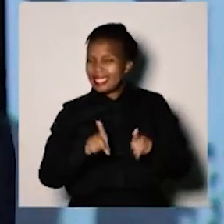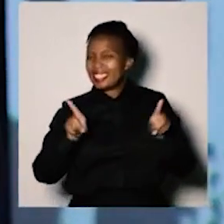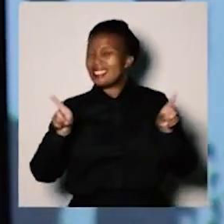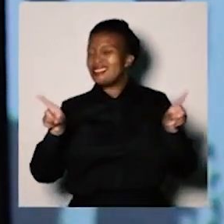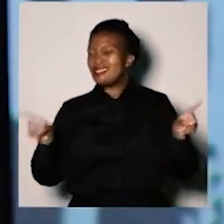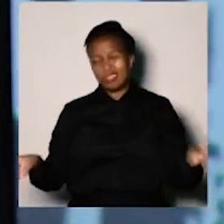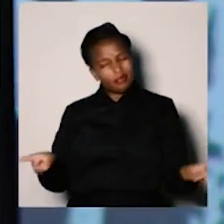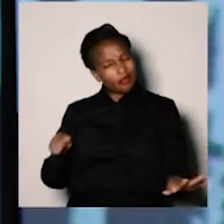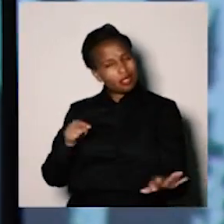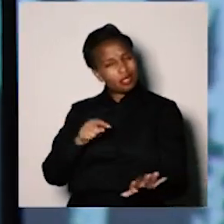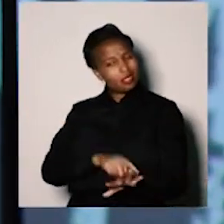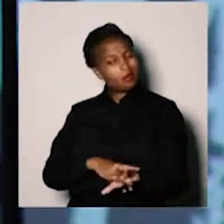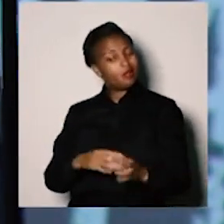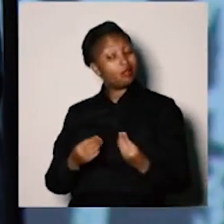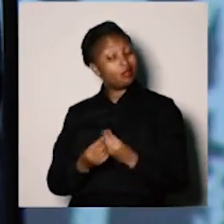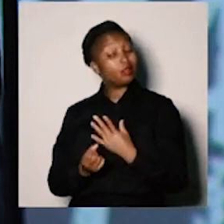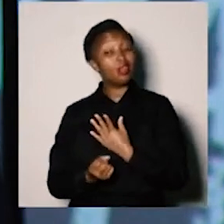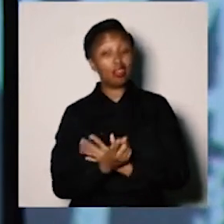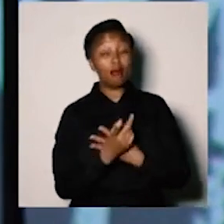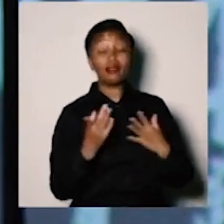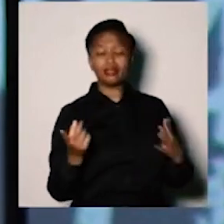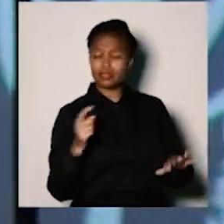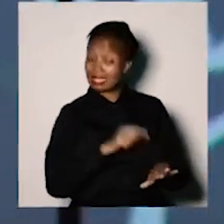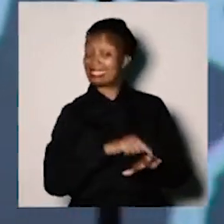it's a different time. But that time.